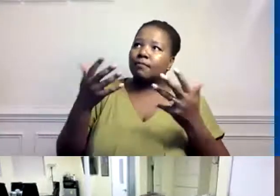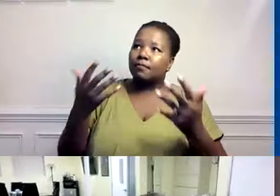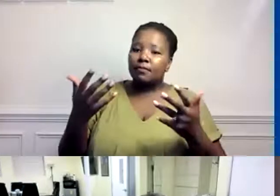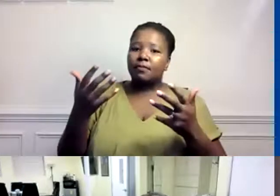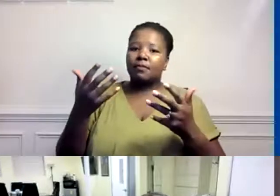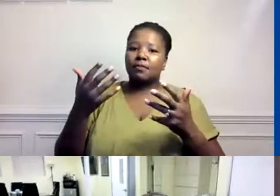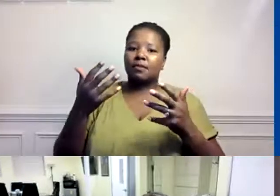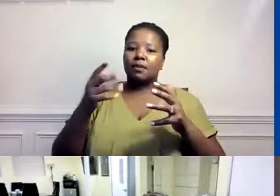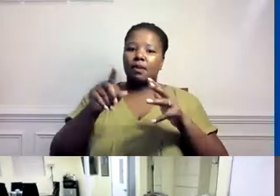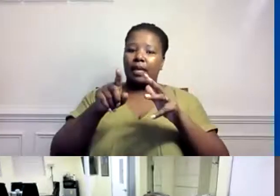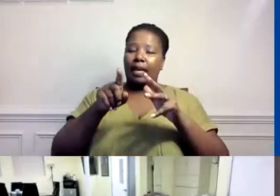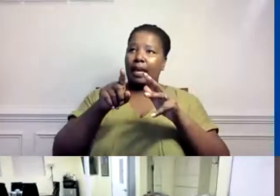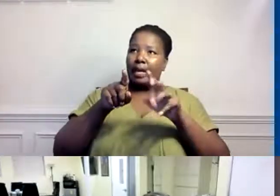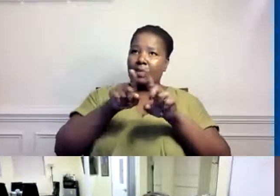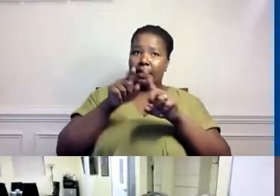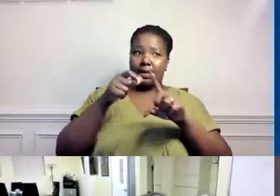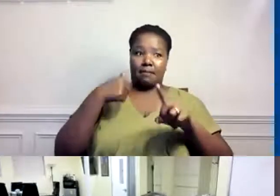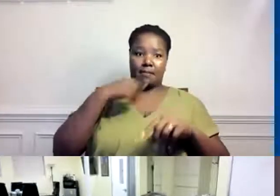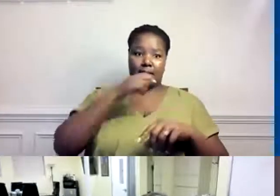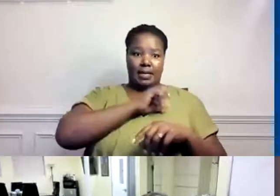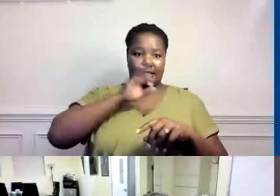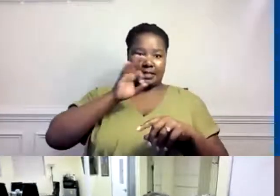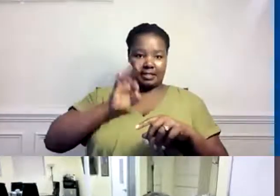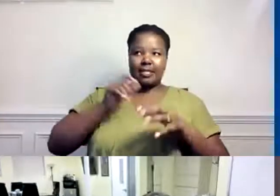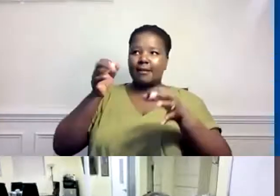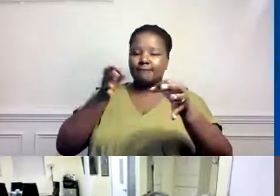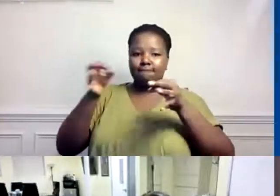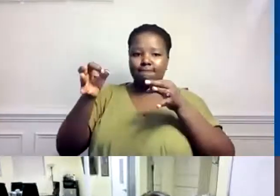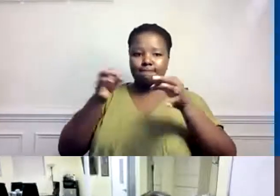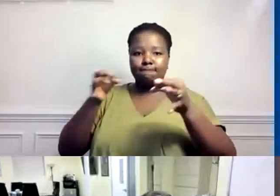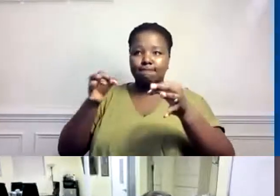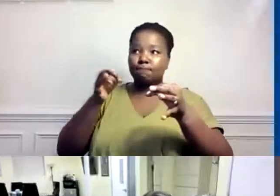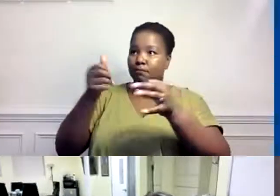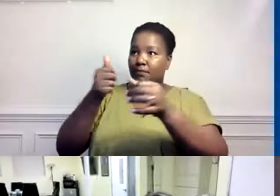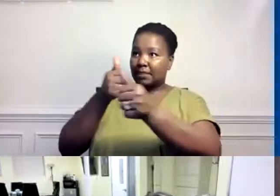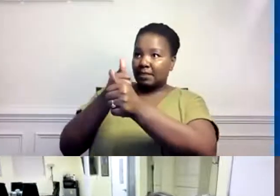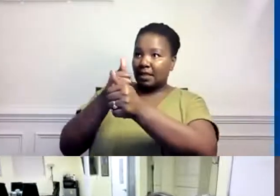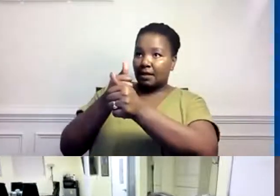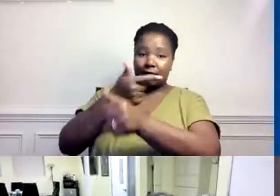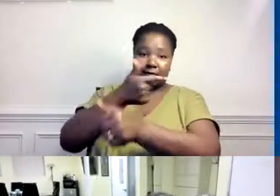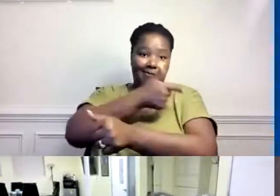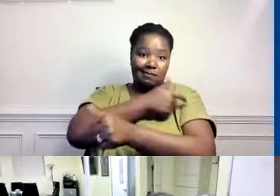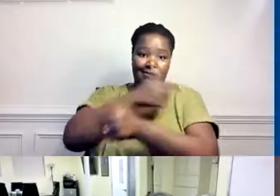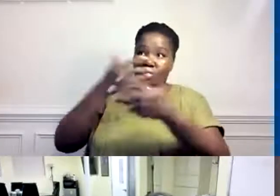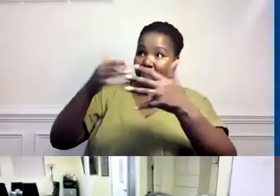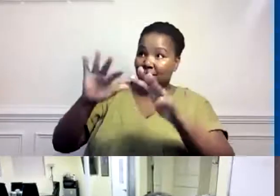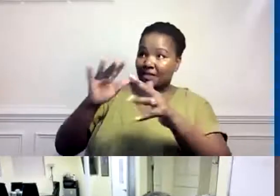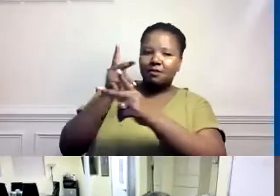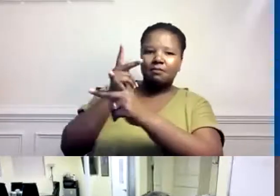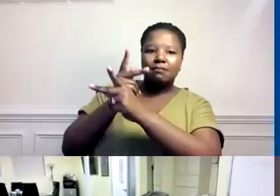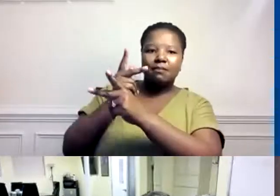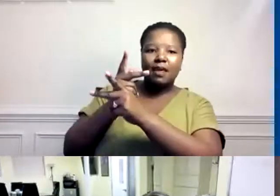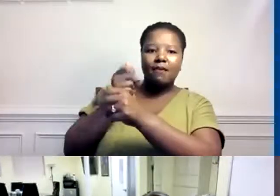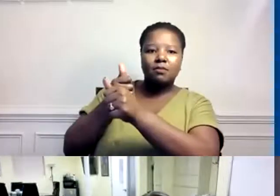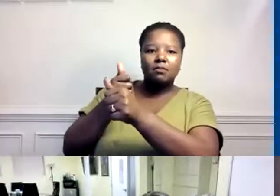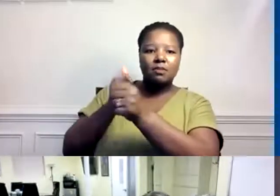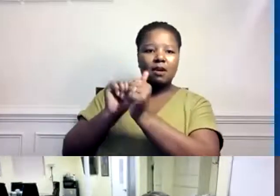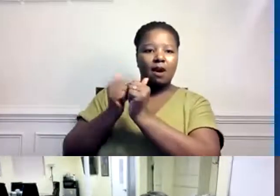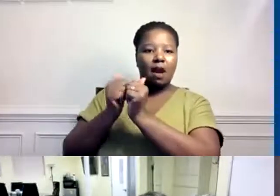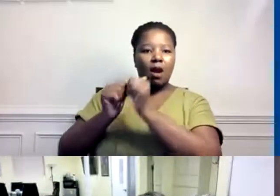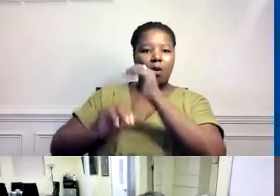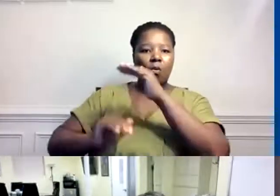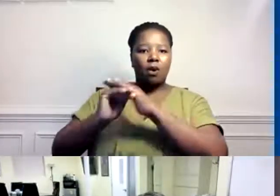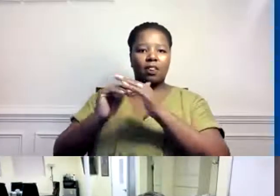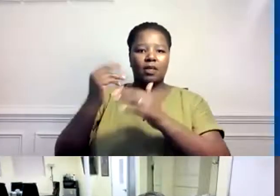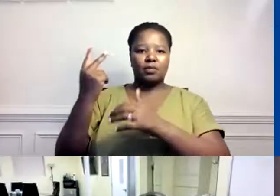actually guided my staff and clients through how to care for themselves immediately after, in the first 48 hours post